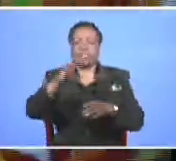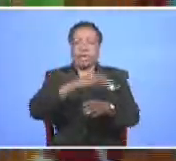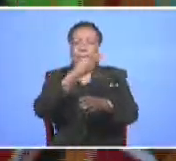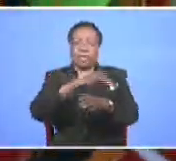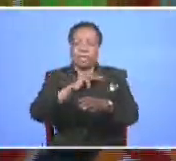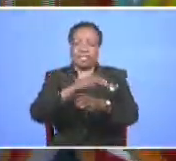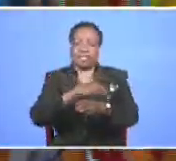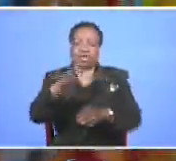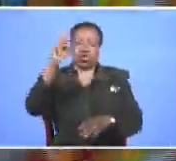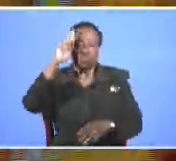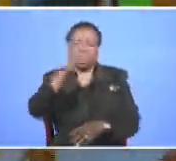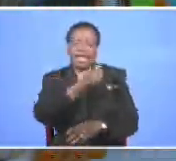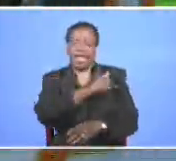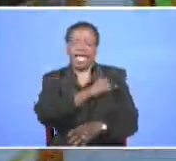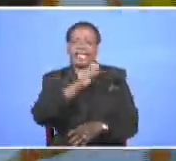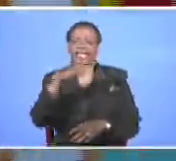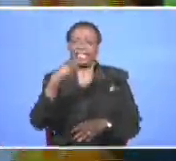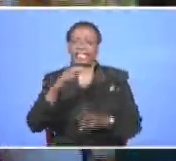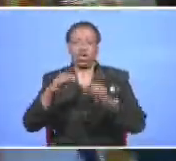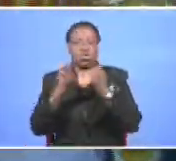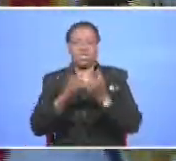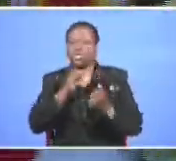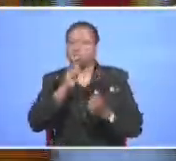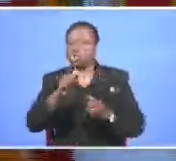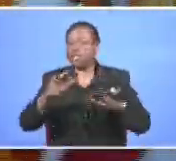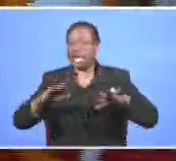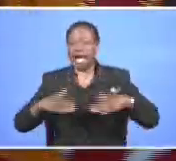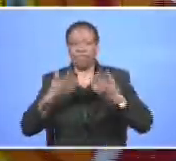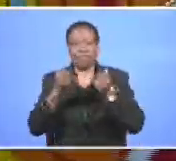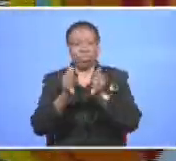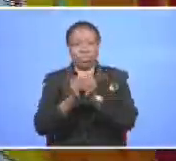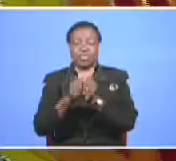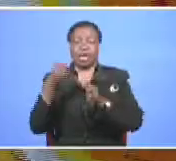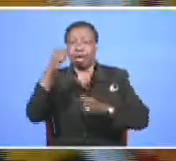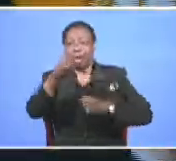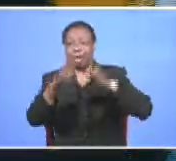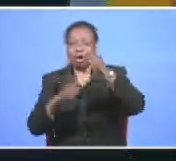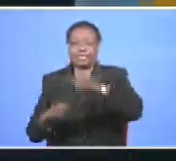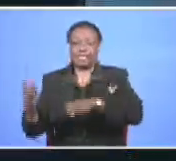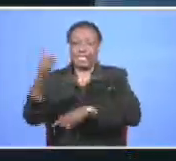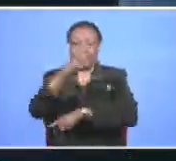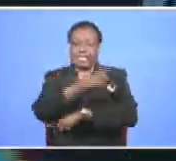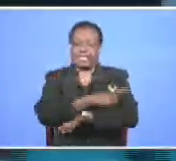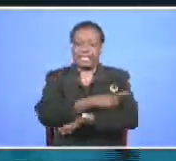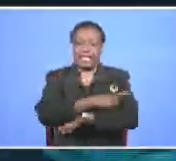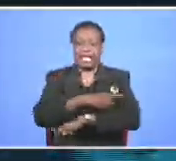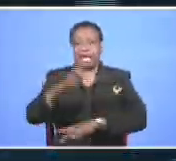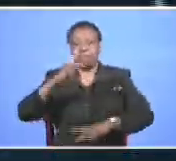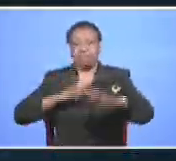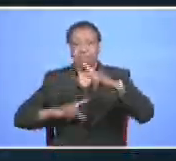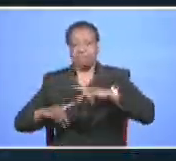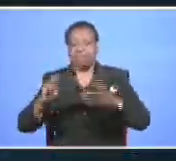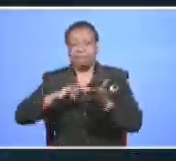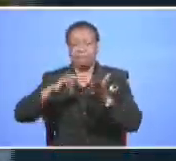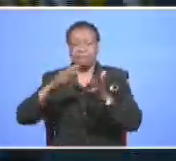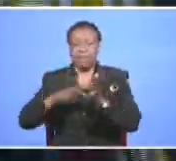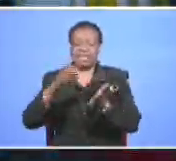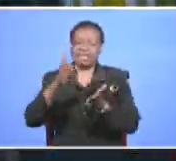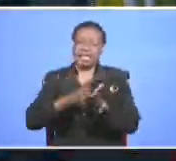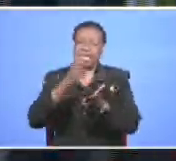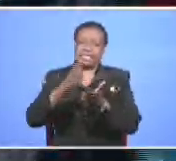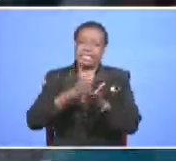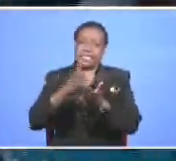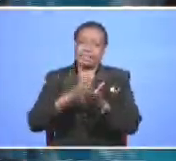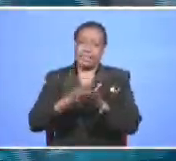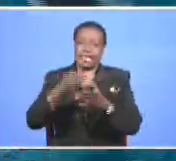Ron Adderley says the group was not happy with the Boxing Day performance, which meant doubling up in work to snatch the top music